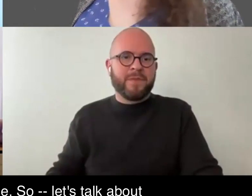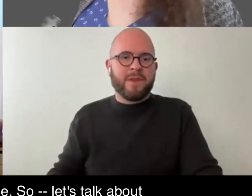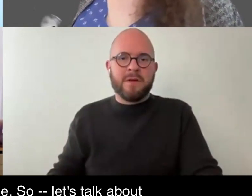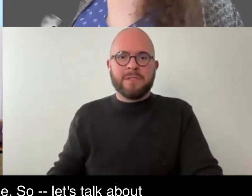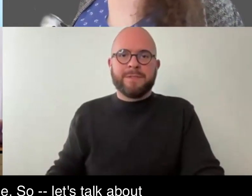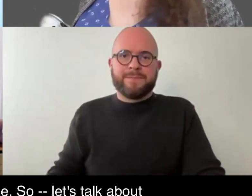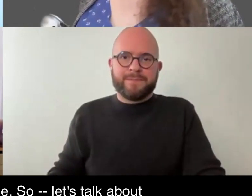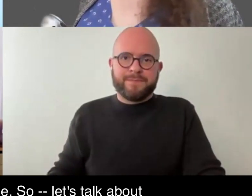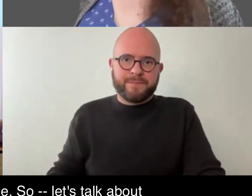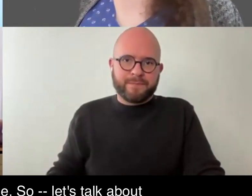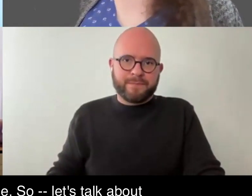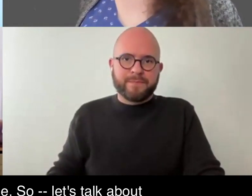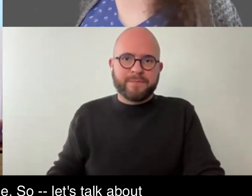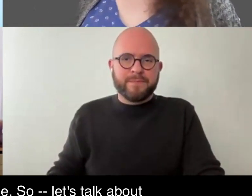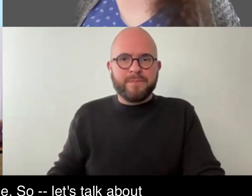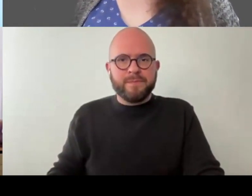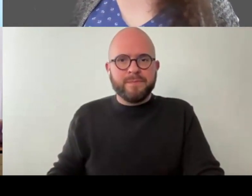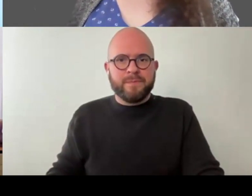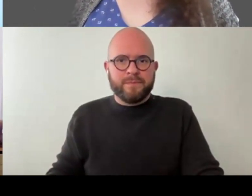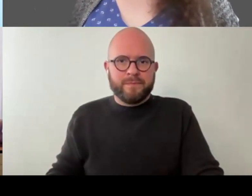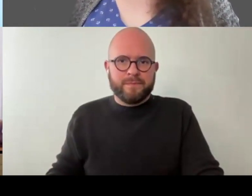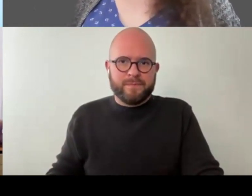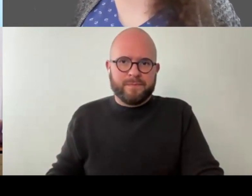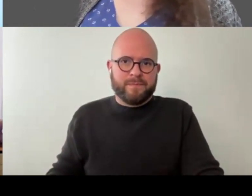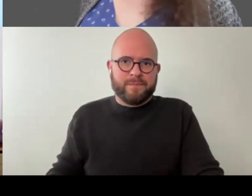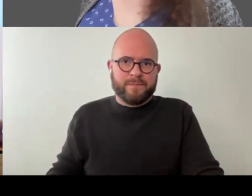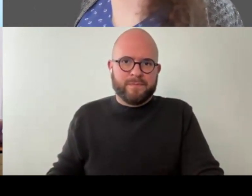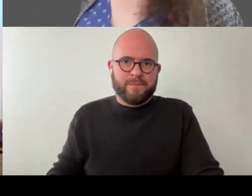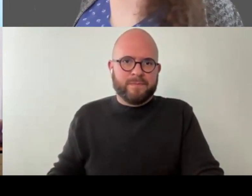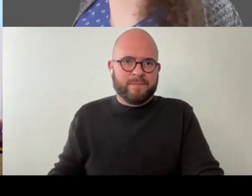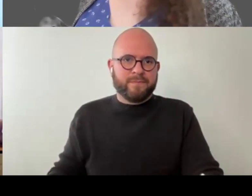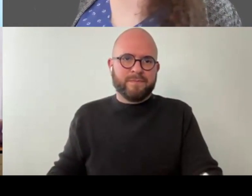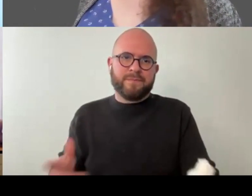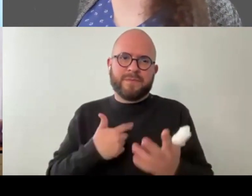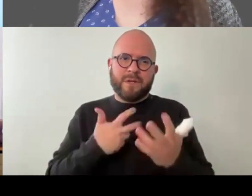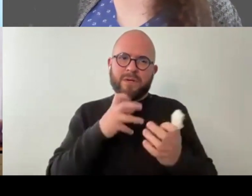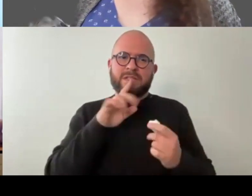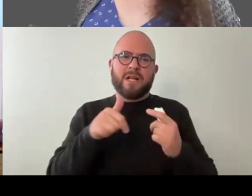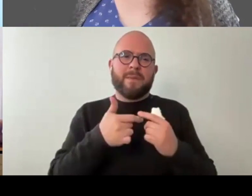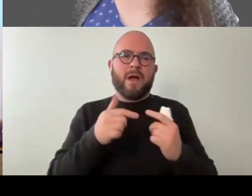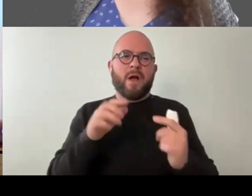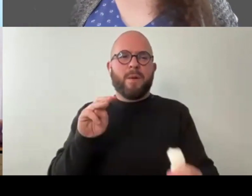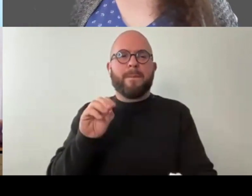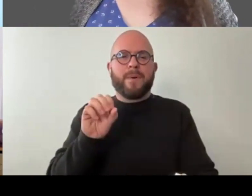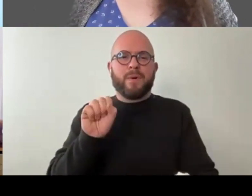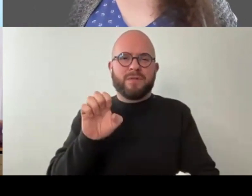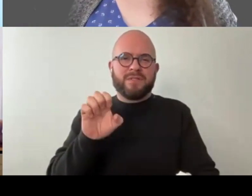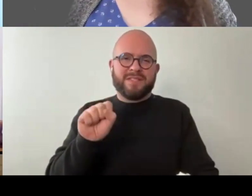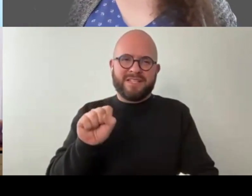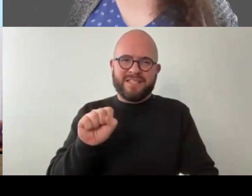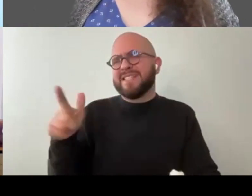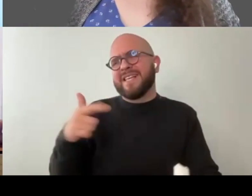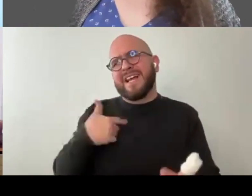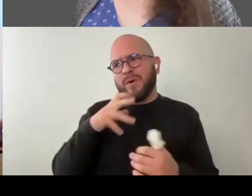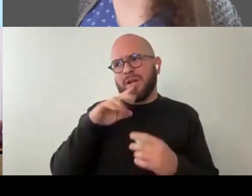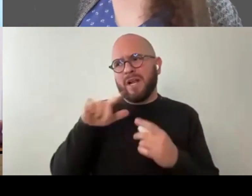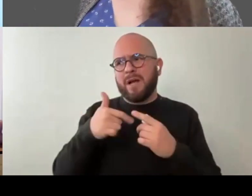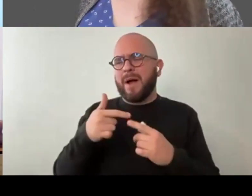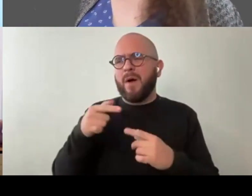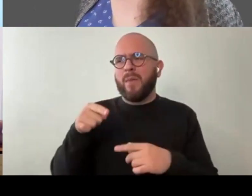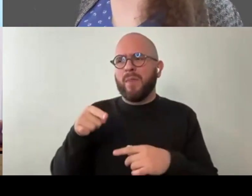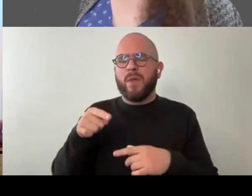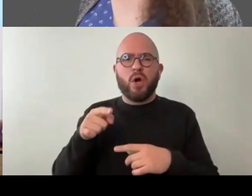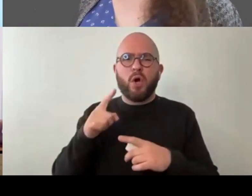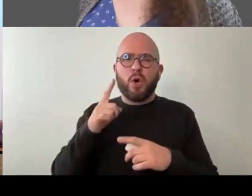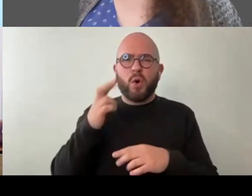let's talk about Moses. Let's talk about that moment of reasonable accommodation, right? Which is a powerful wow moment,